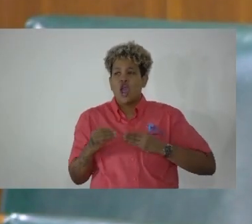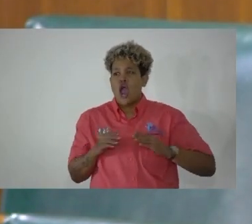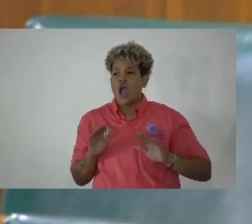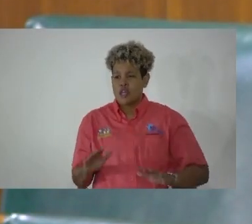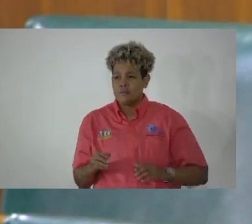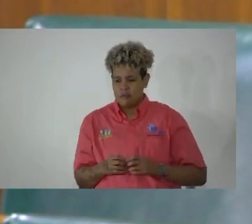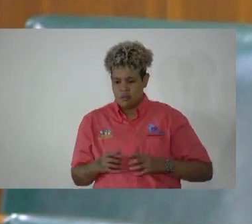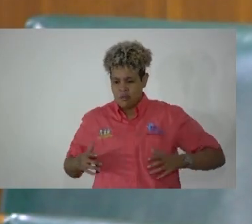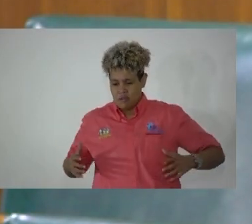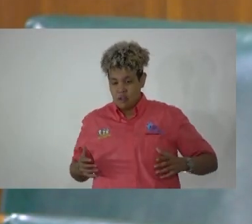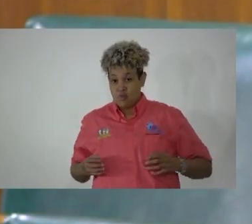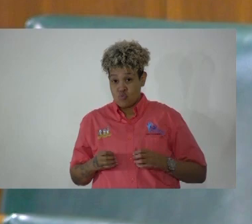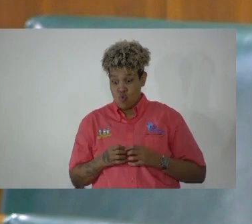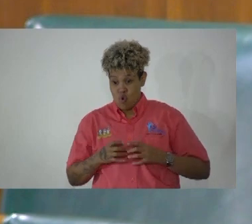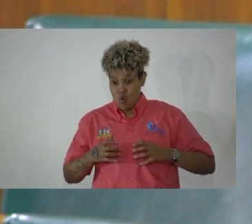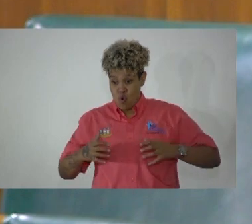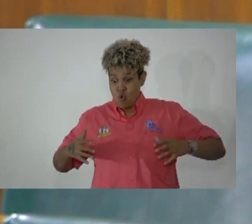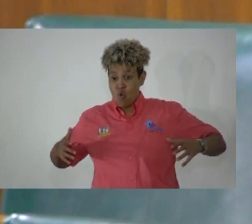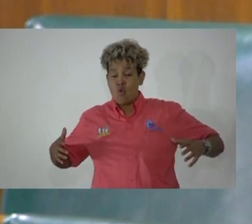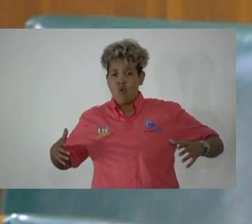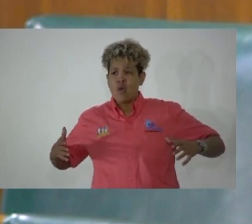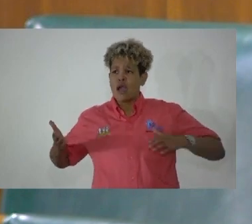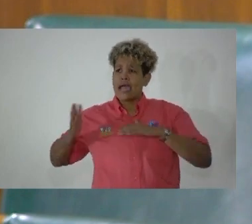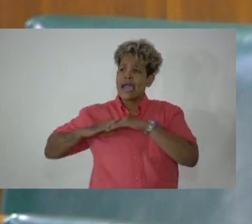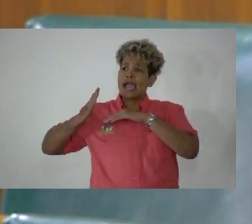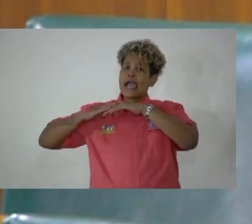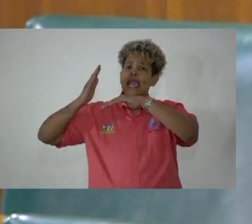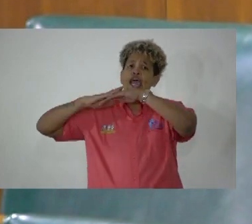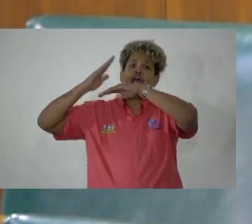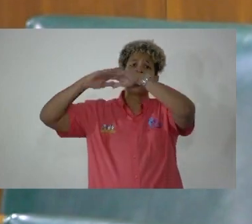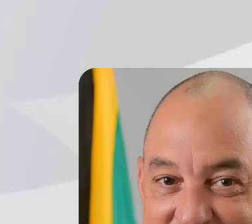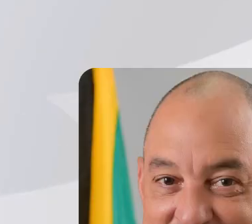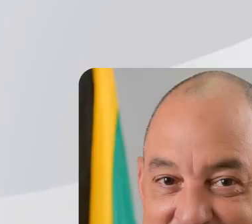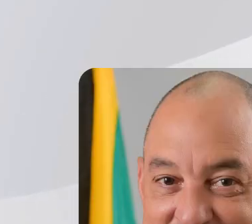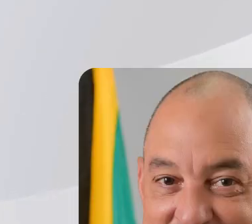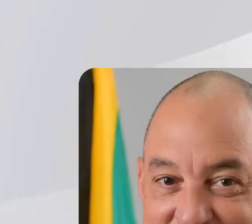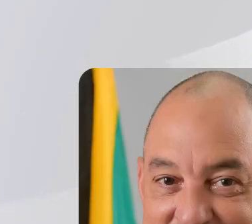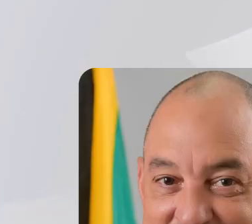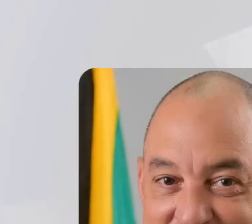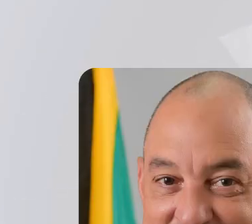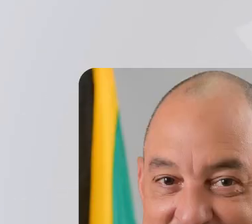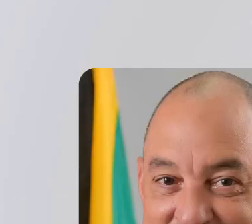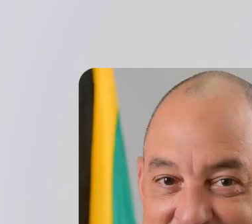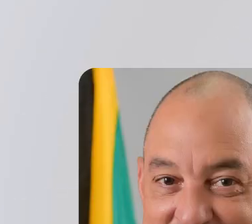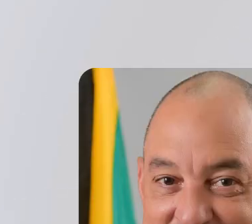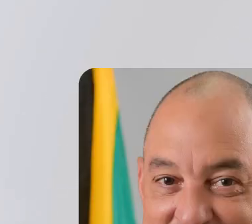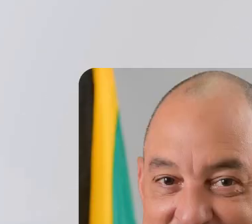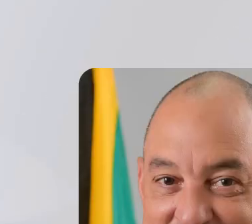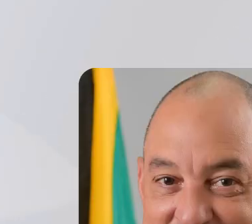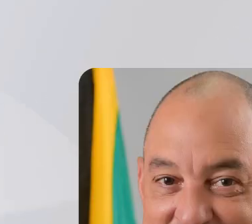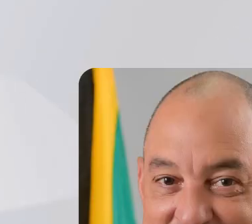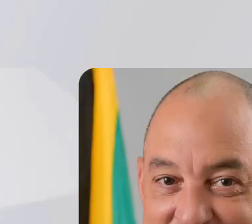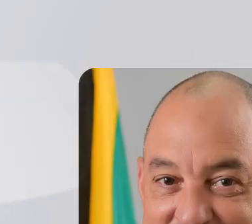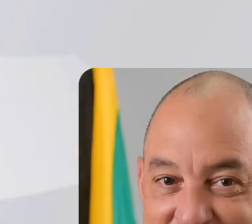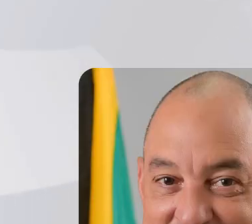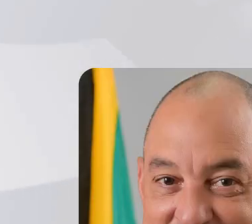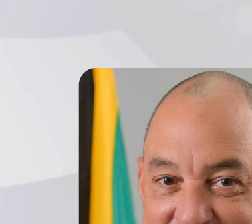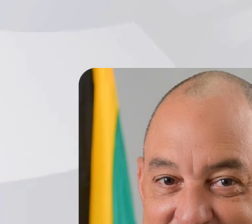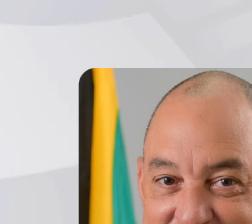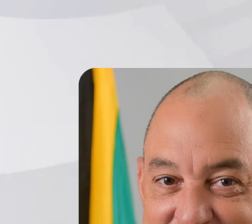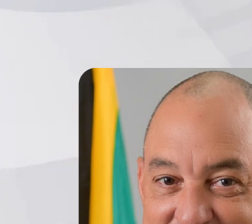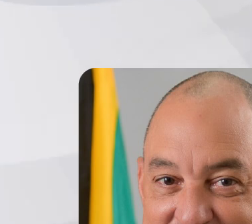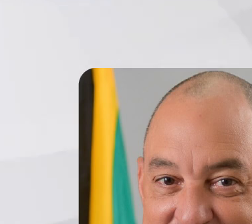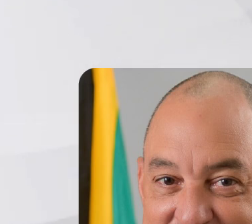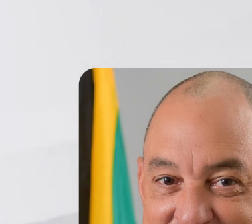for his sterling contribution to national service through the Senate. Mr. Webby resigned from the Senate effective November